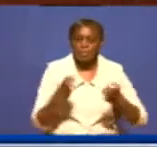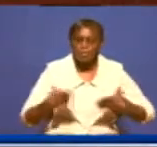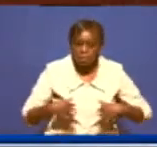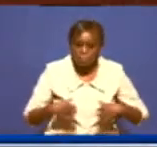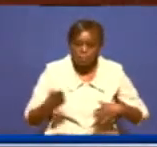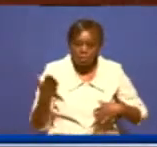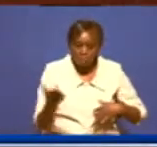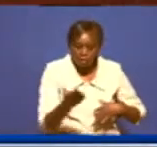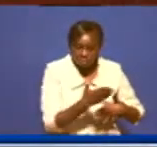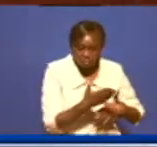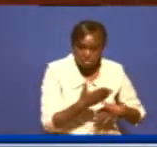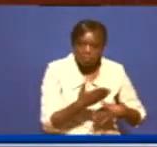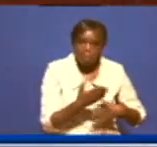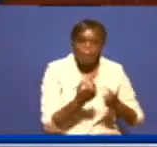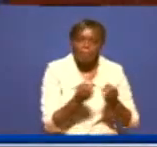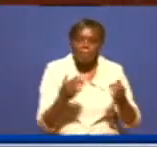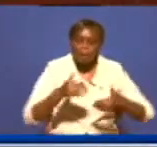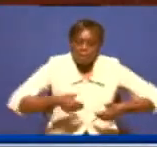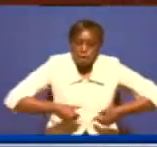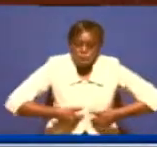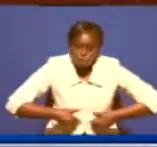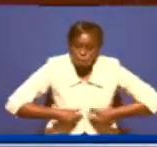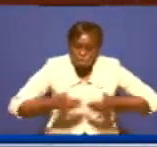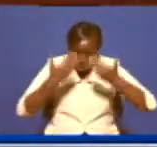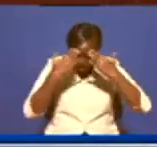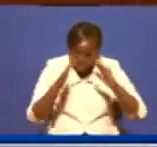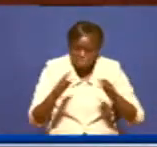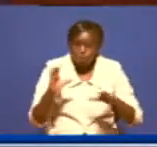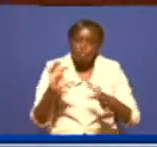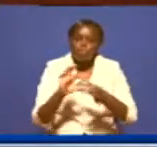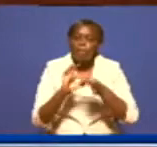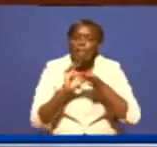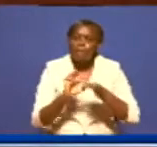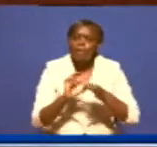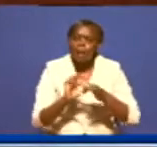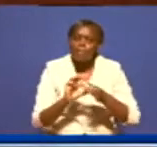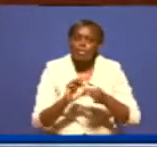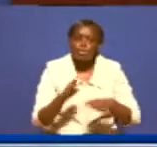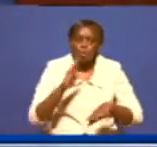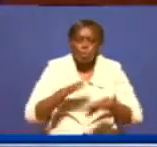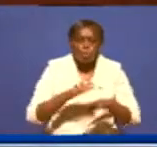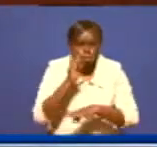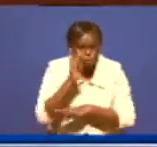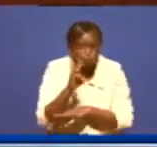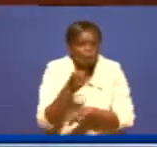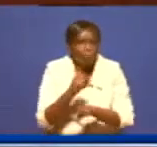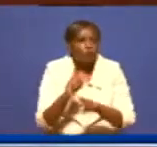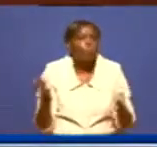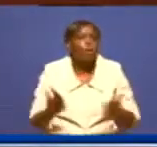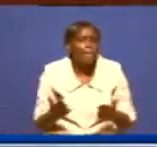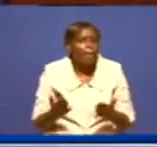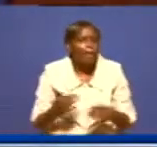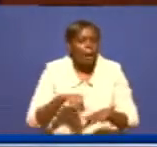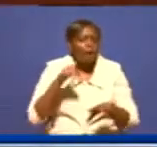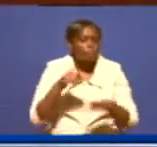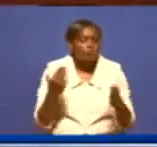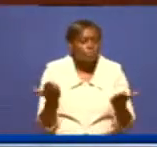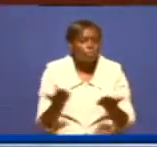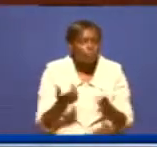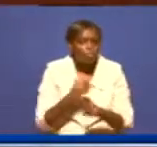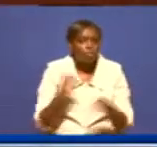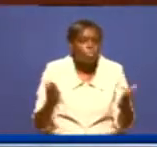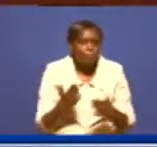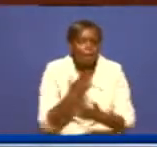Speaker, and mostly young people. I don't know where this culture of payment of goodwill came from. It is in millions, Madam Speaker. I had a